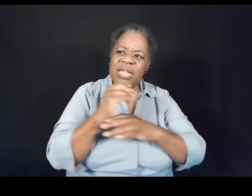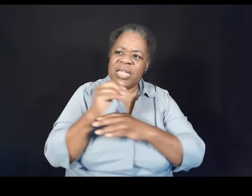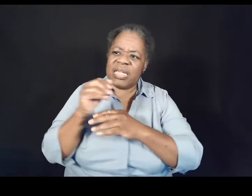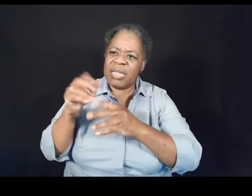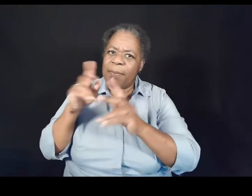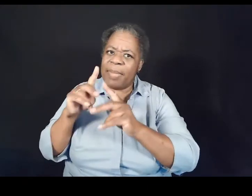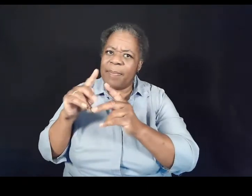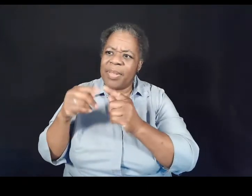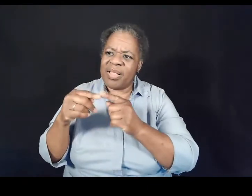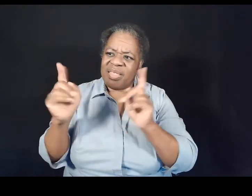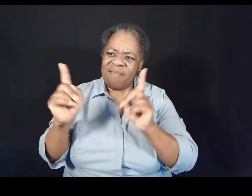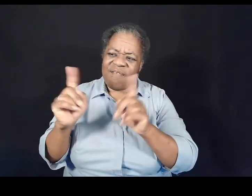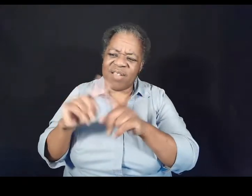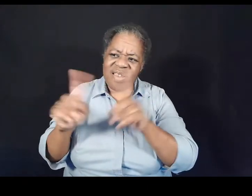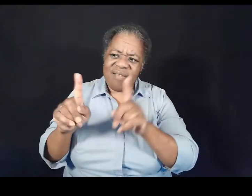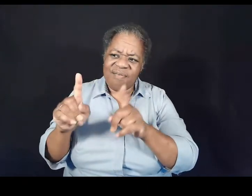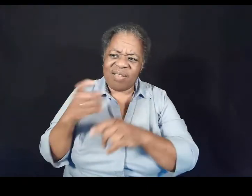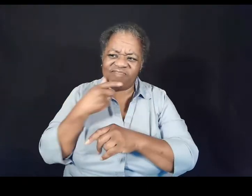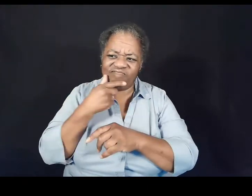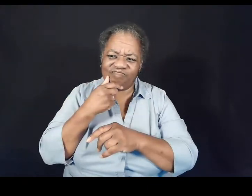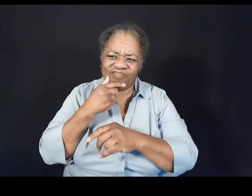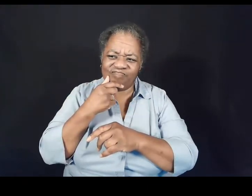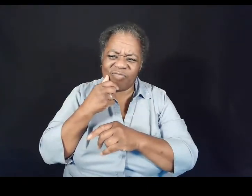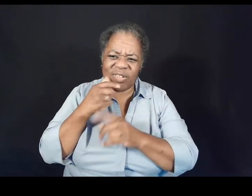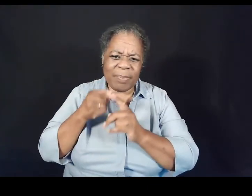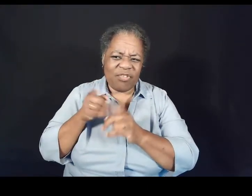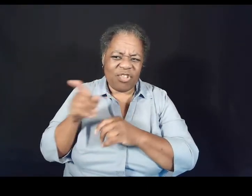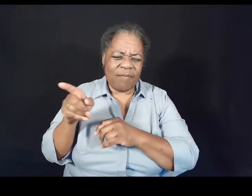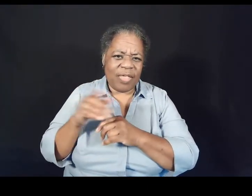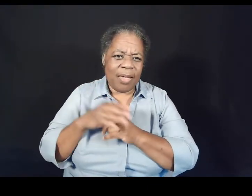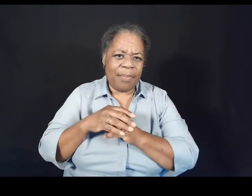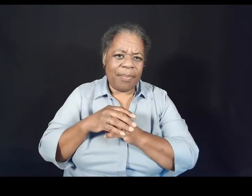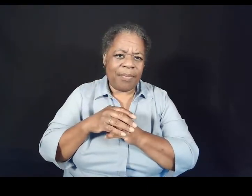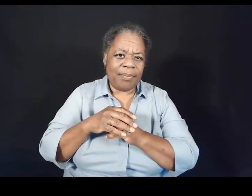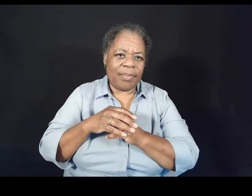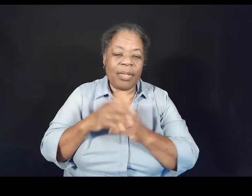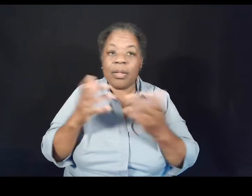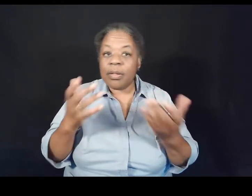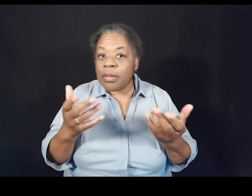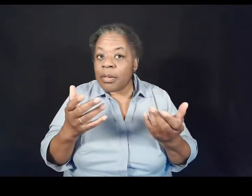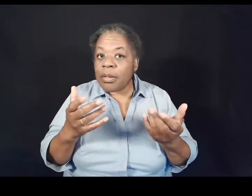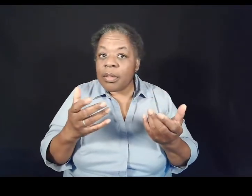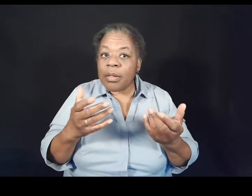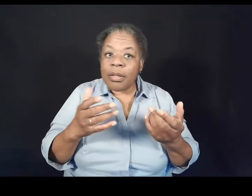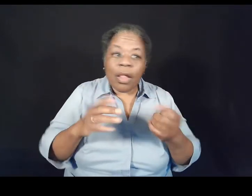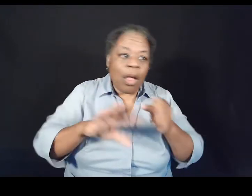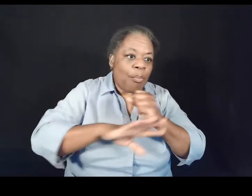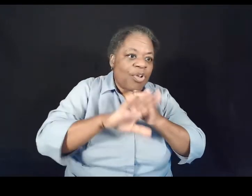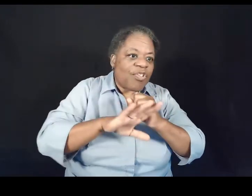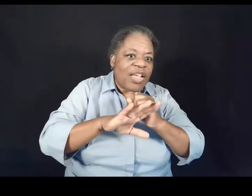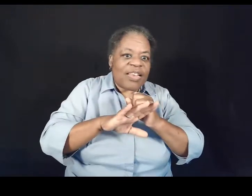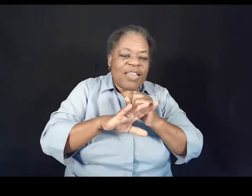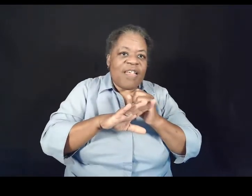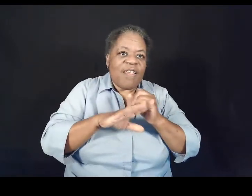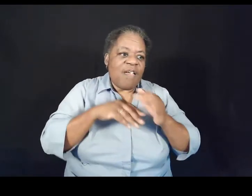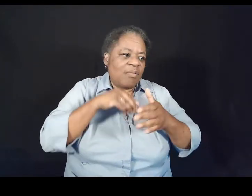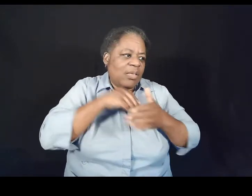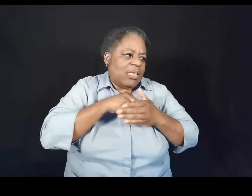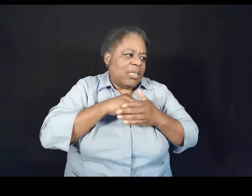are different from them. Now, there are probably protective instincts behind such